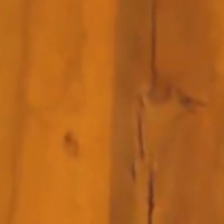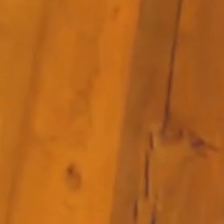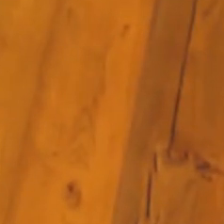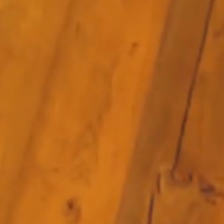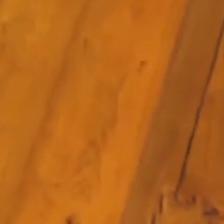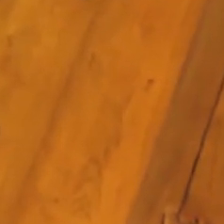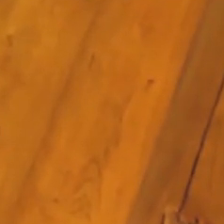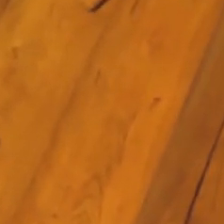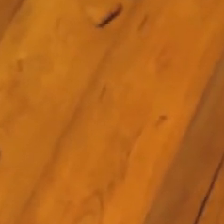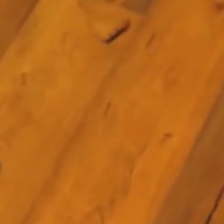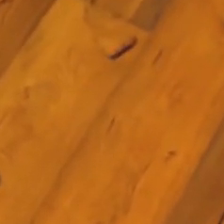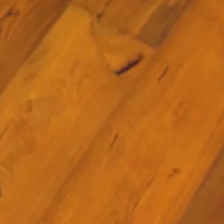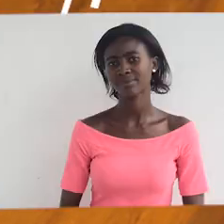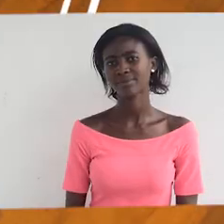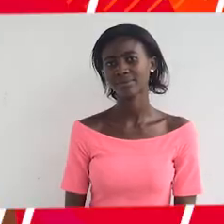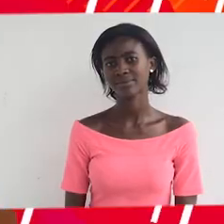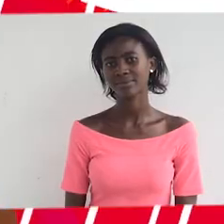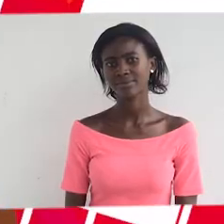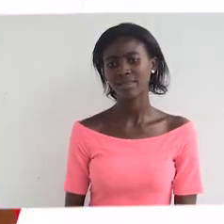and tertiary.